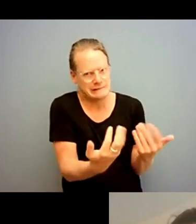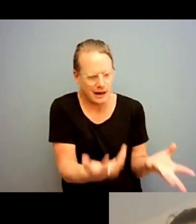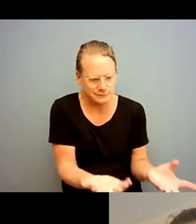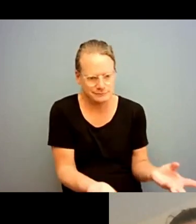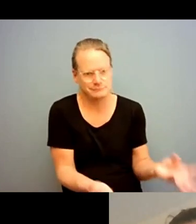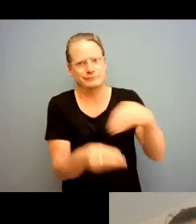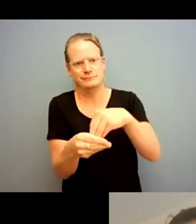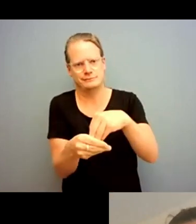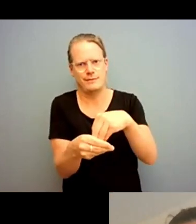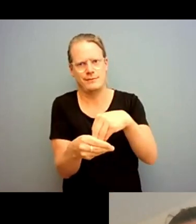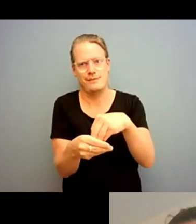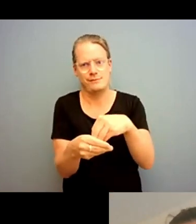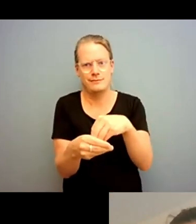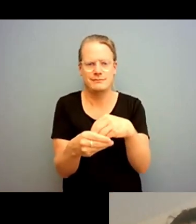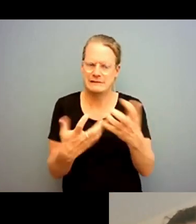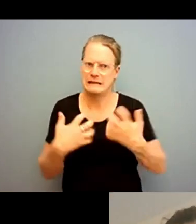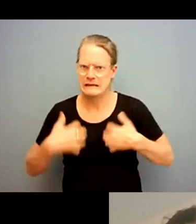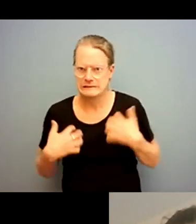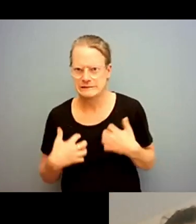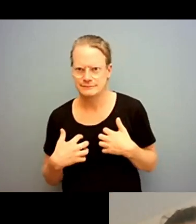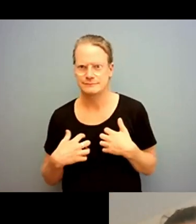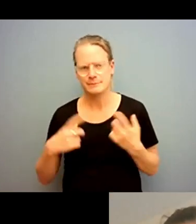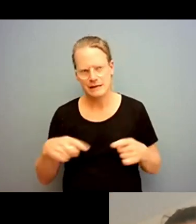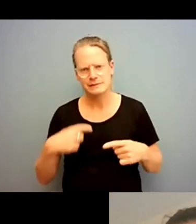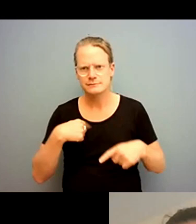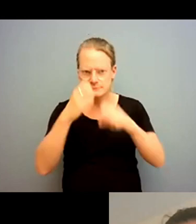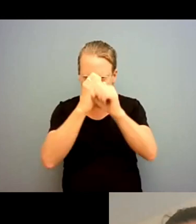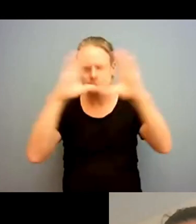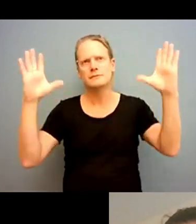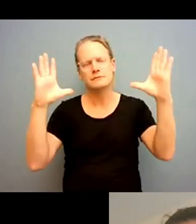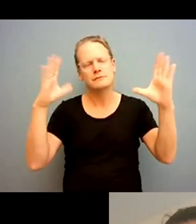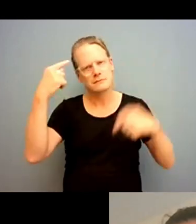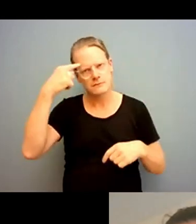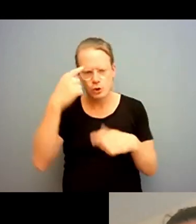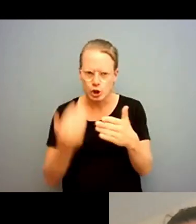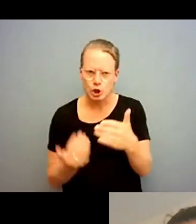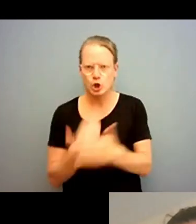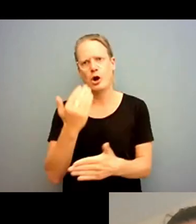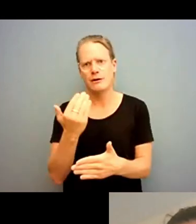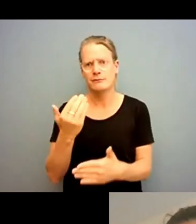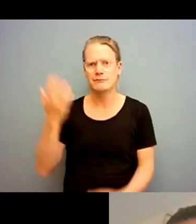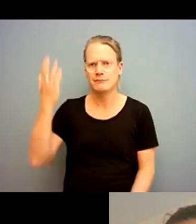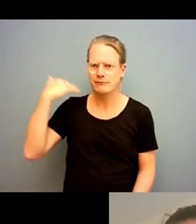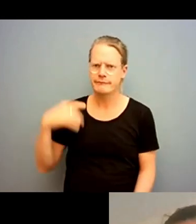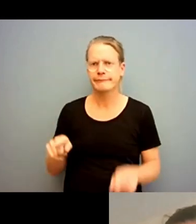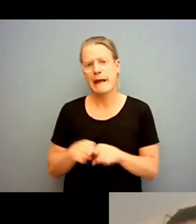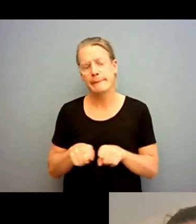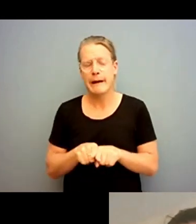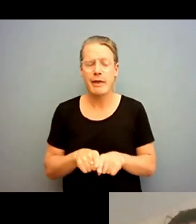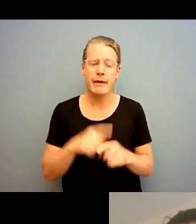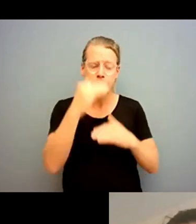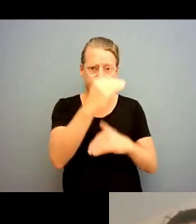traditional, you know, these bureaucratic ways, then it has been difficult. So in within the Nordic